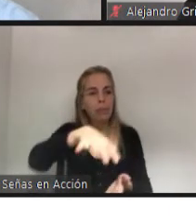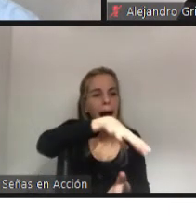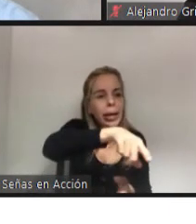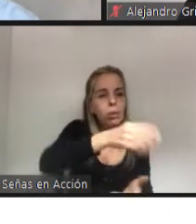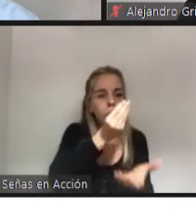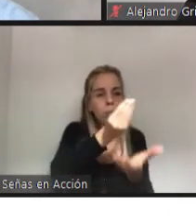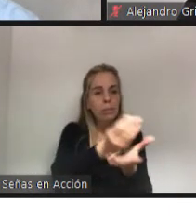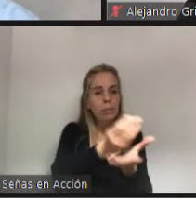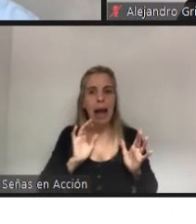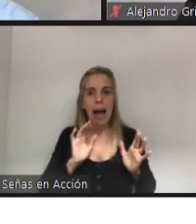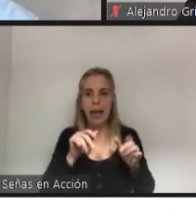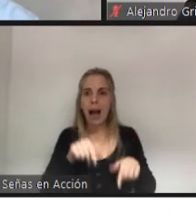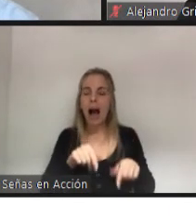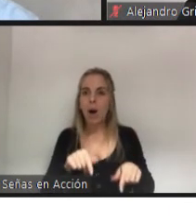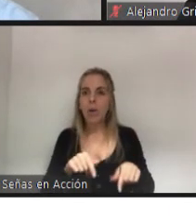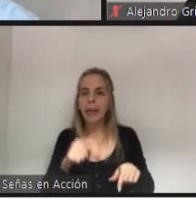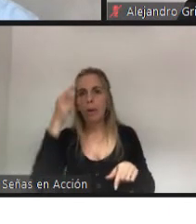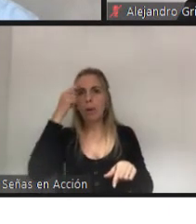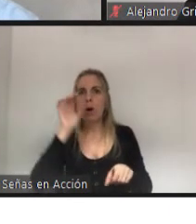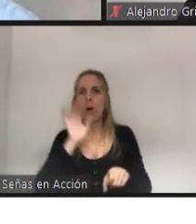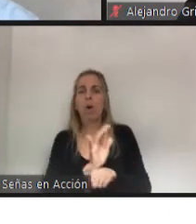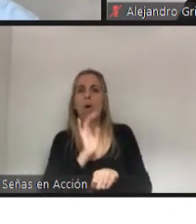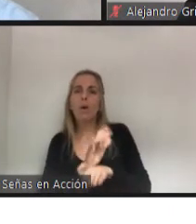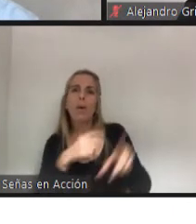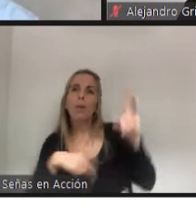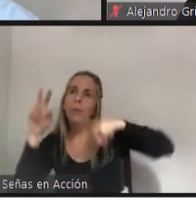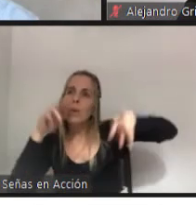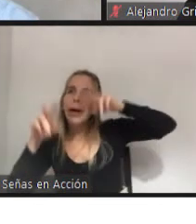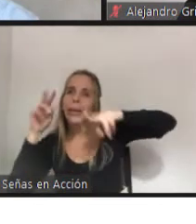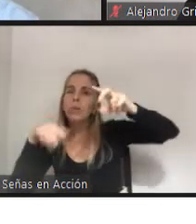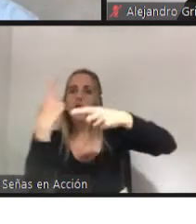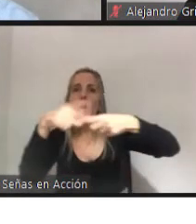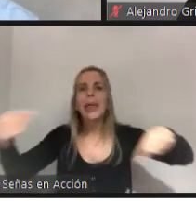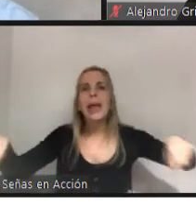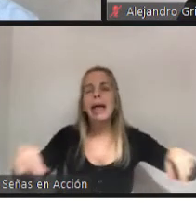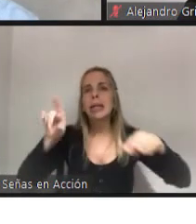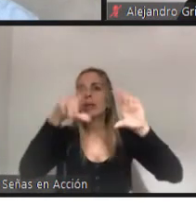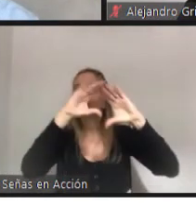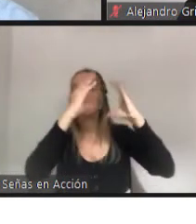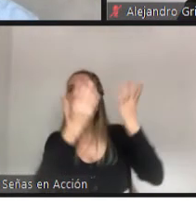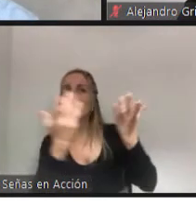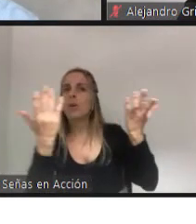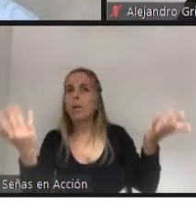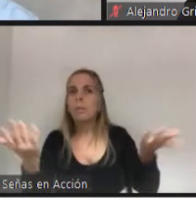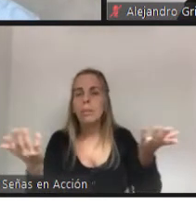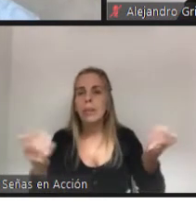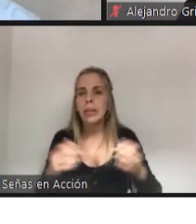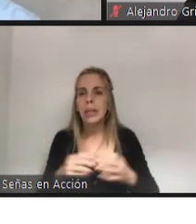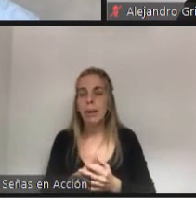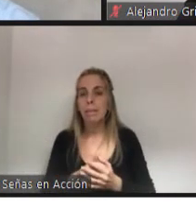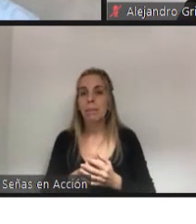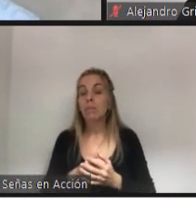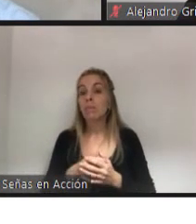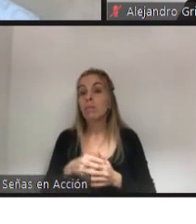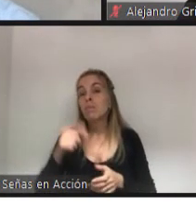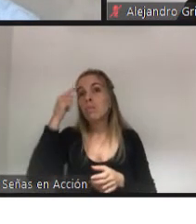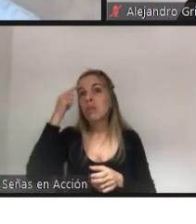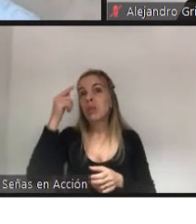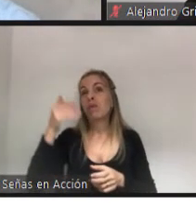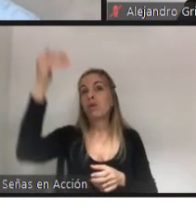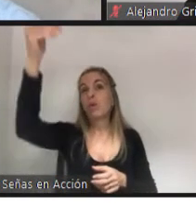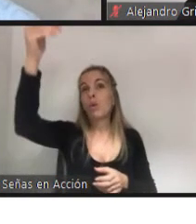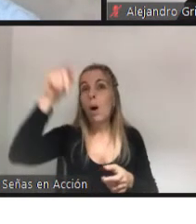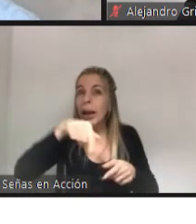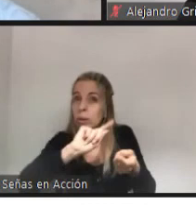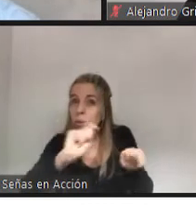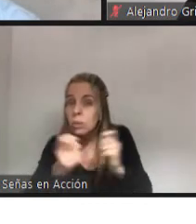the spaces, we were at a rush behind all news and whatever was happening. I don't think that will